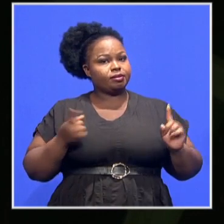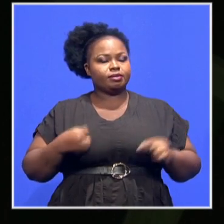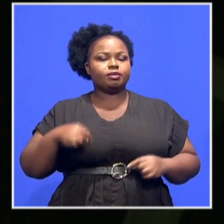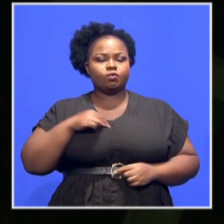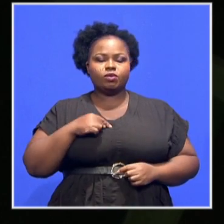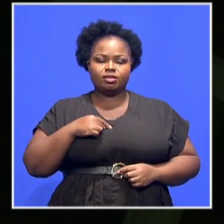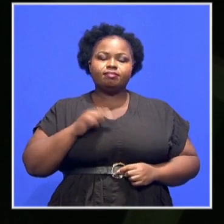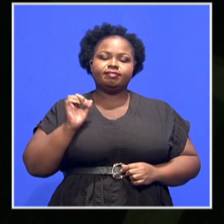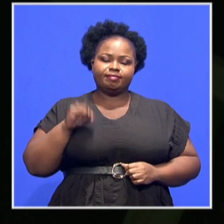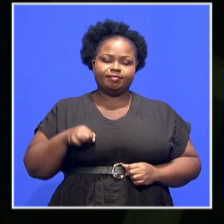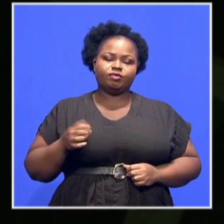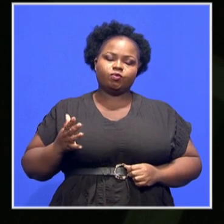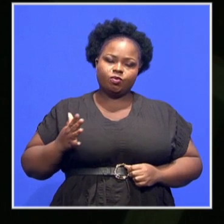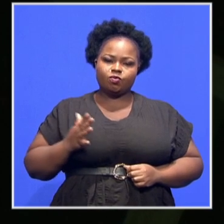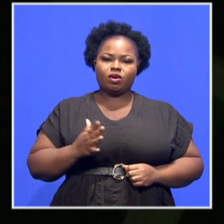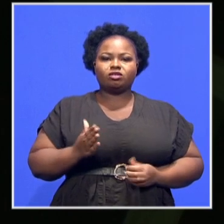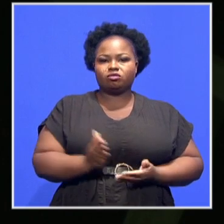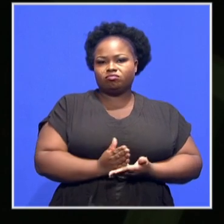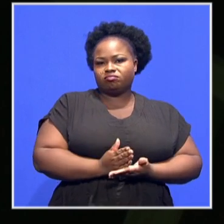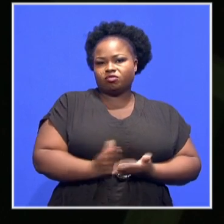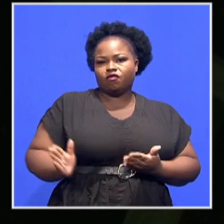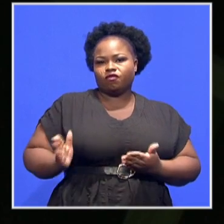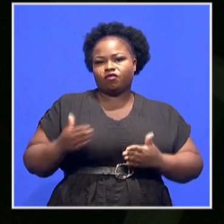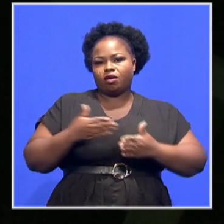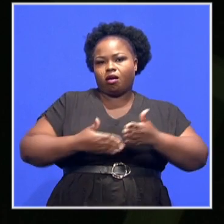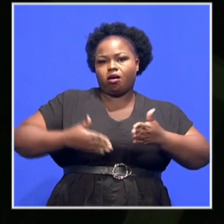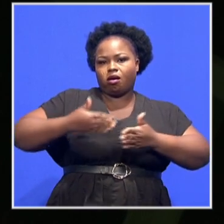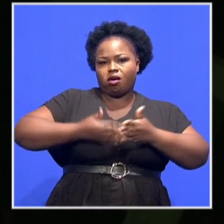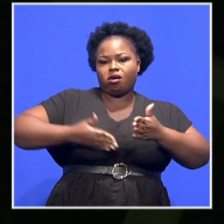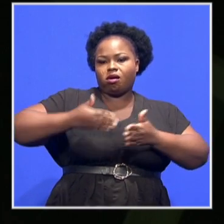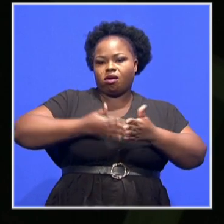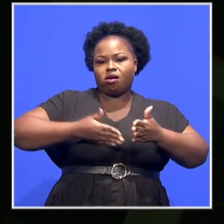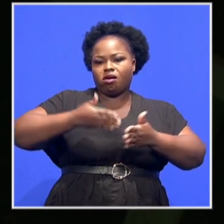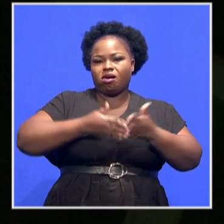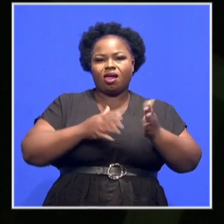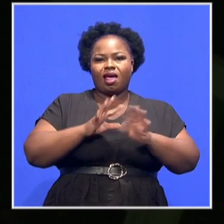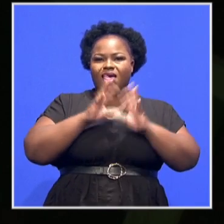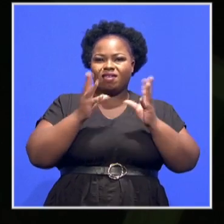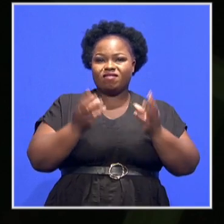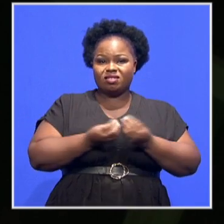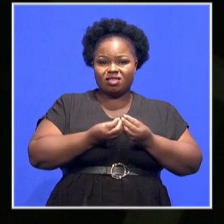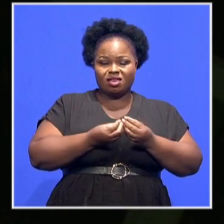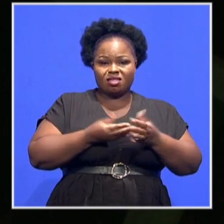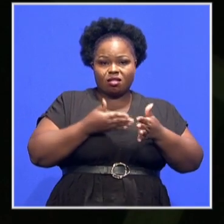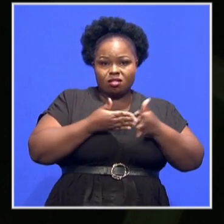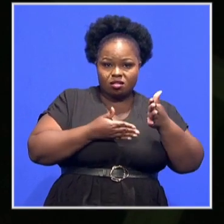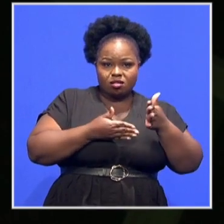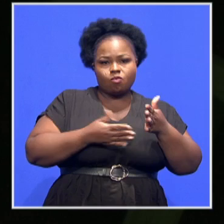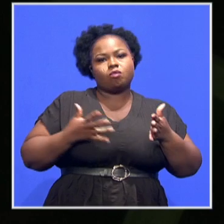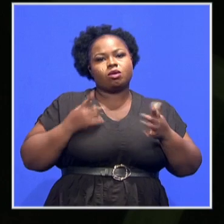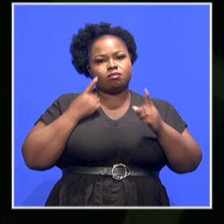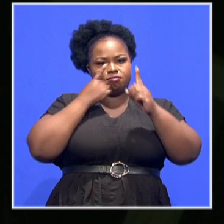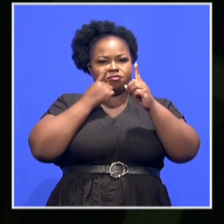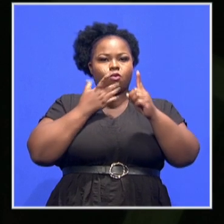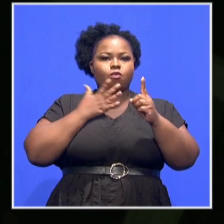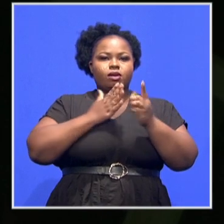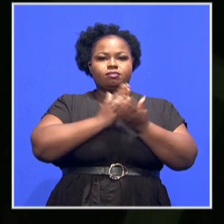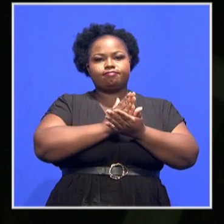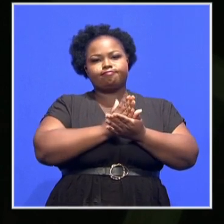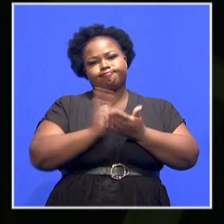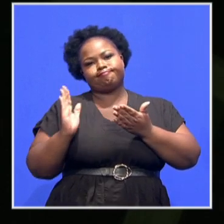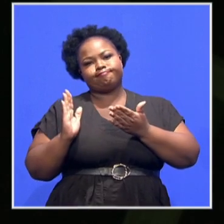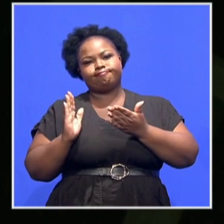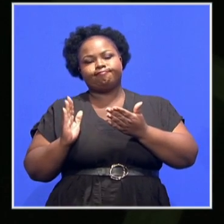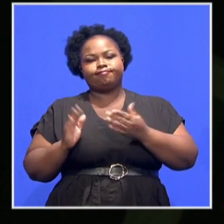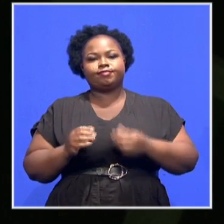to remove all impediments, everything that stands in the way, and create